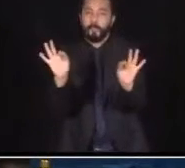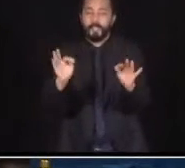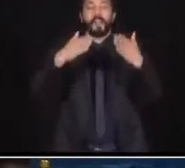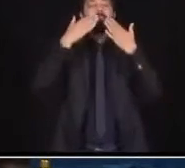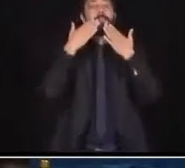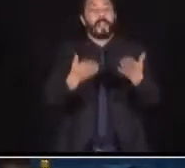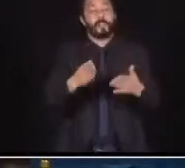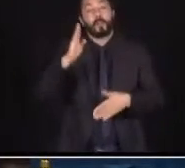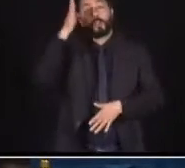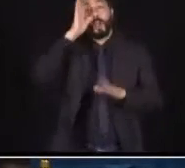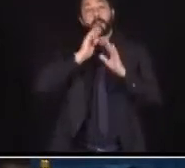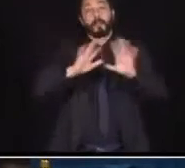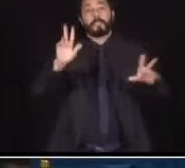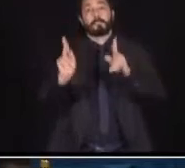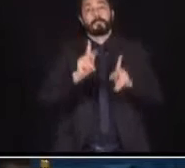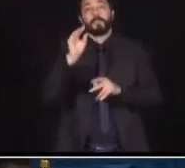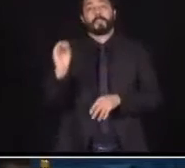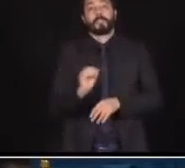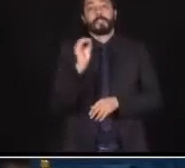hand it over to Minister Bethlenfalvy.